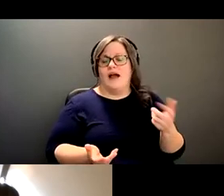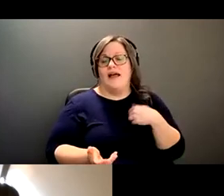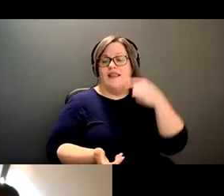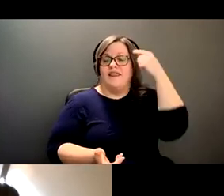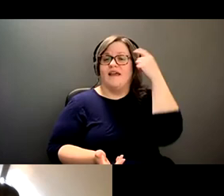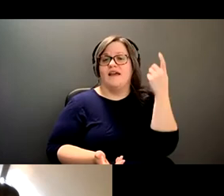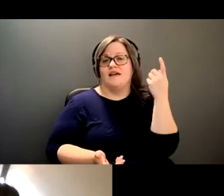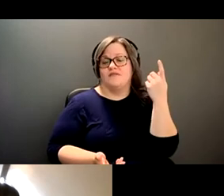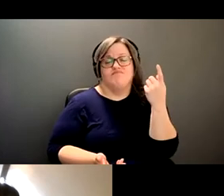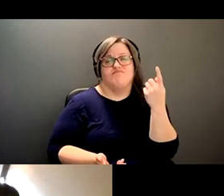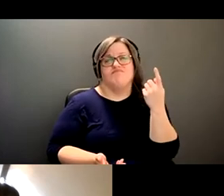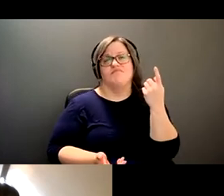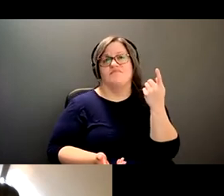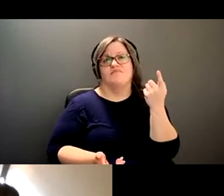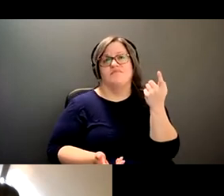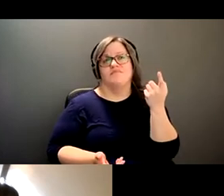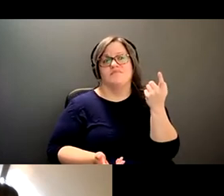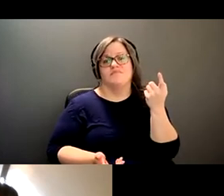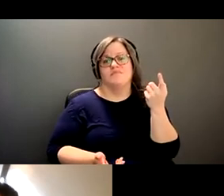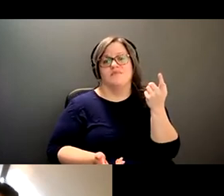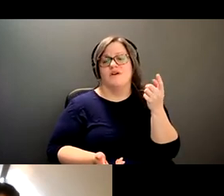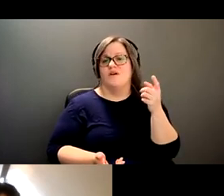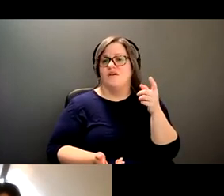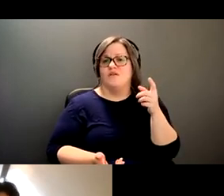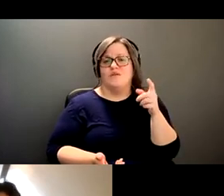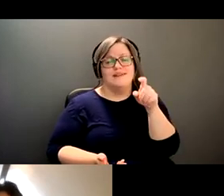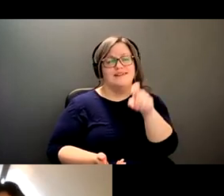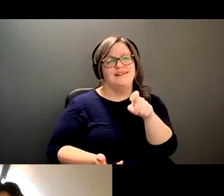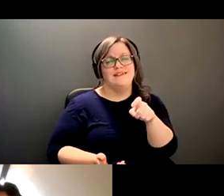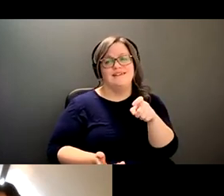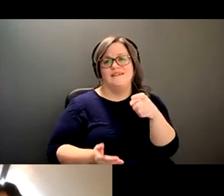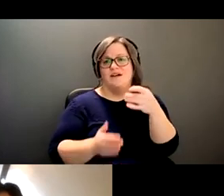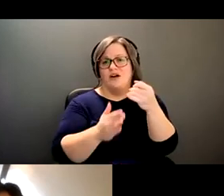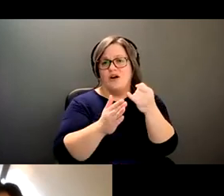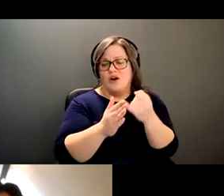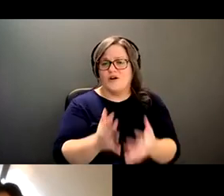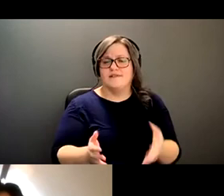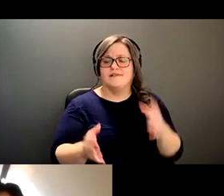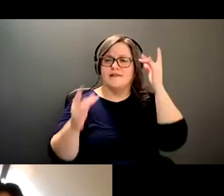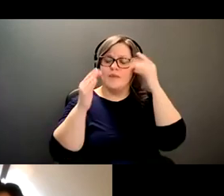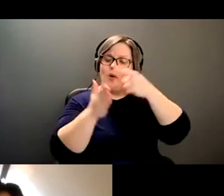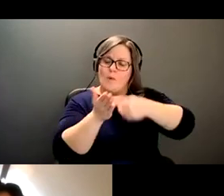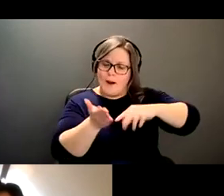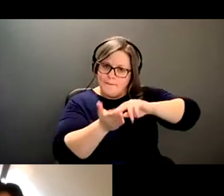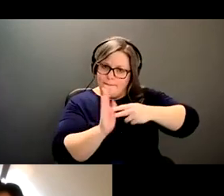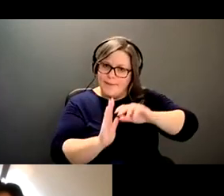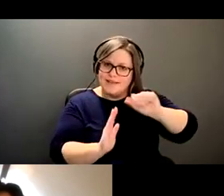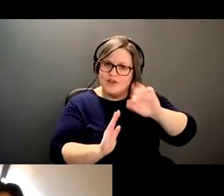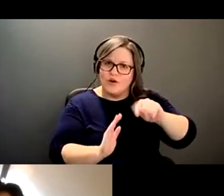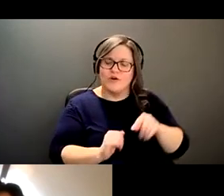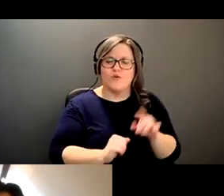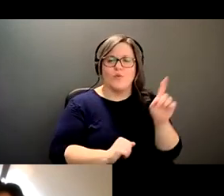as one way of like just bringing artists to the table and kind of questioning what is art and where is art